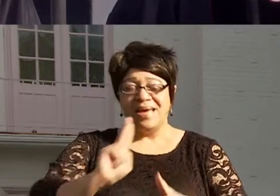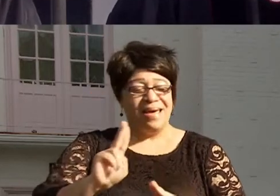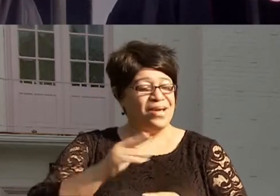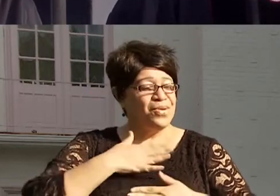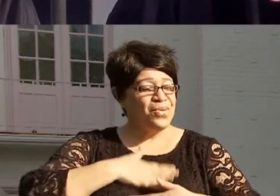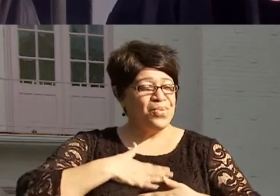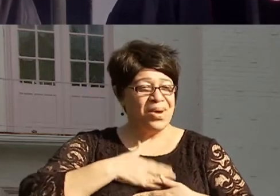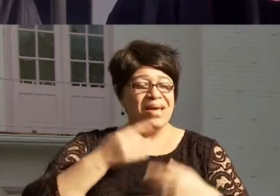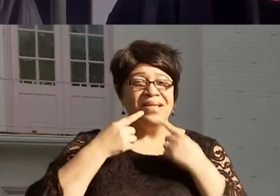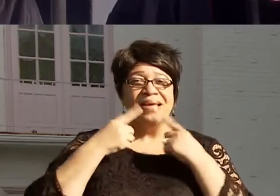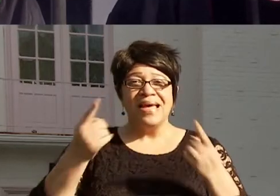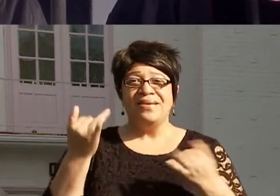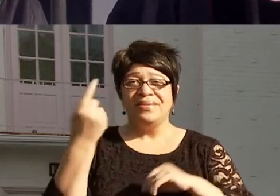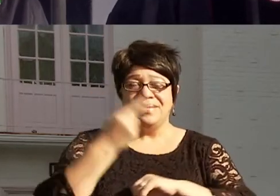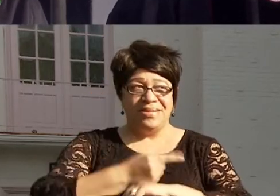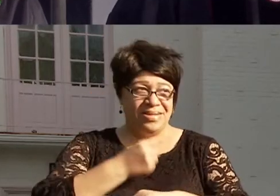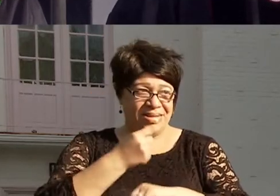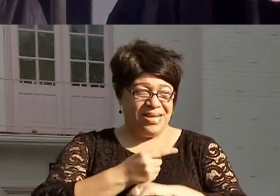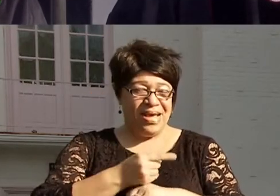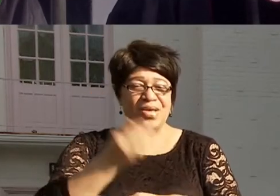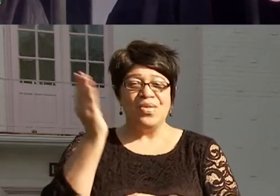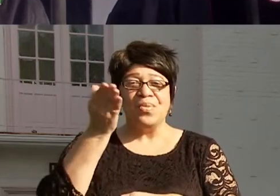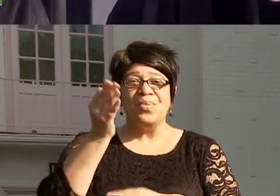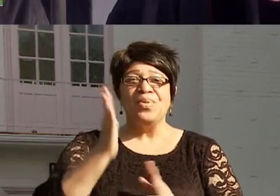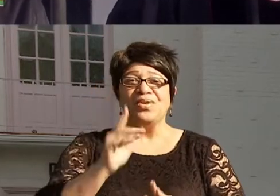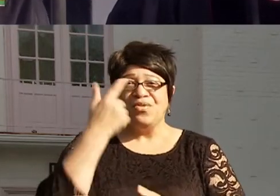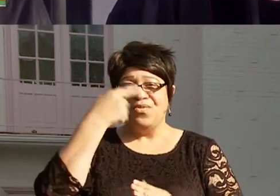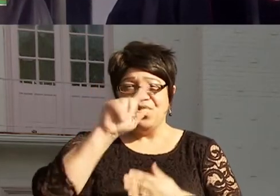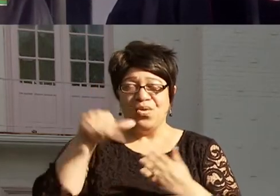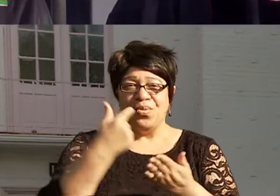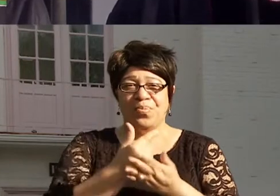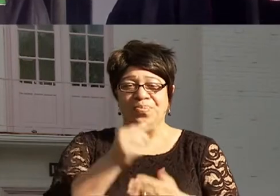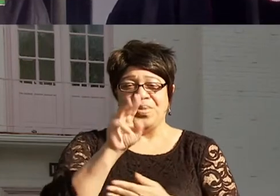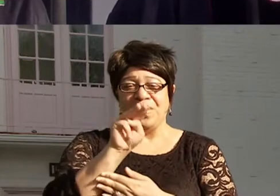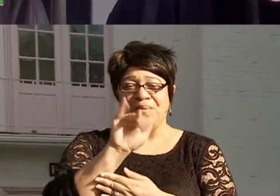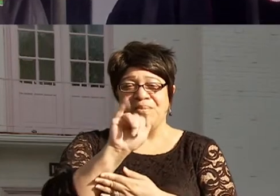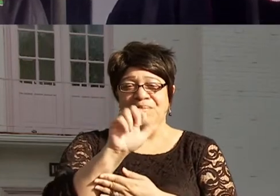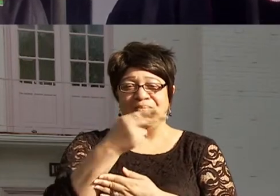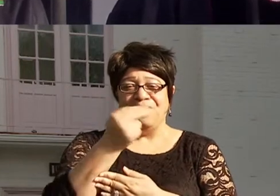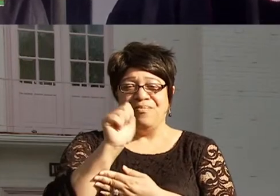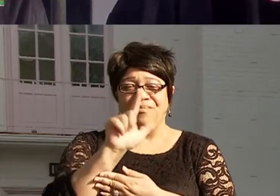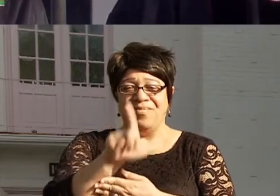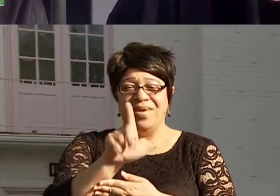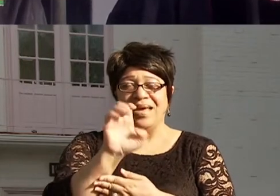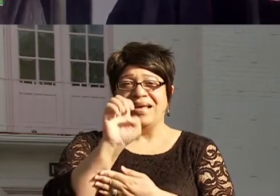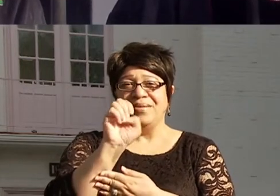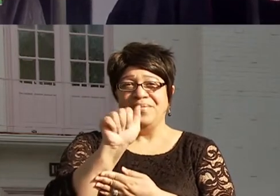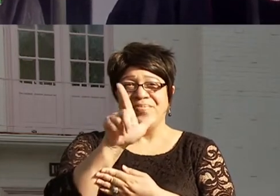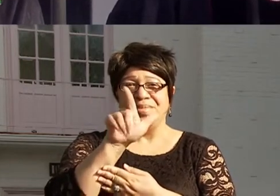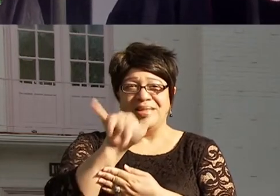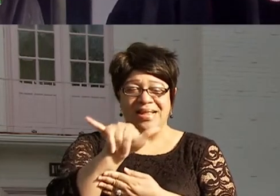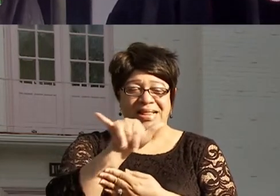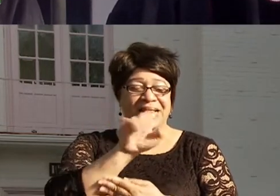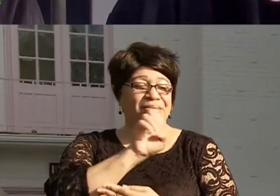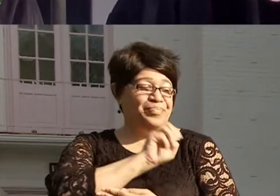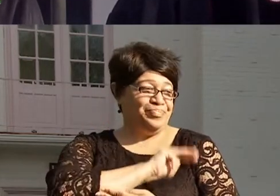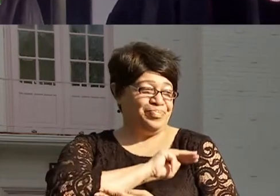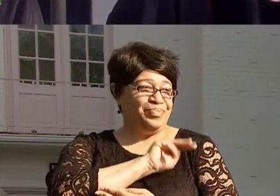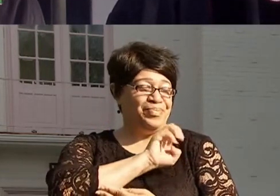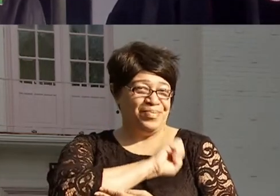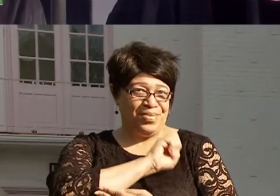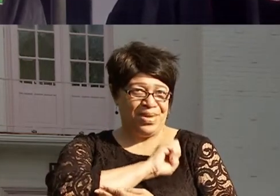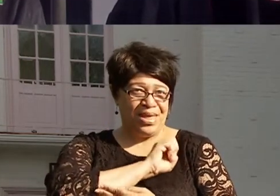to announce today's commencement speaker. Michael Ealy was born in Washington, D.C. and raised in Silver Spring, Maryland. He